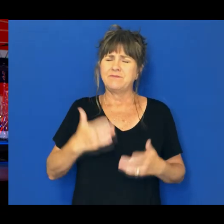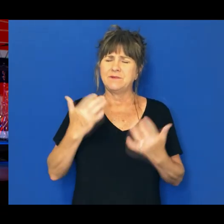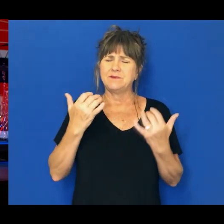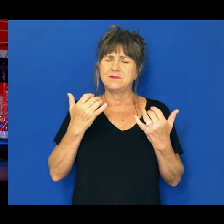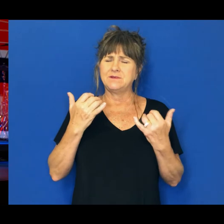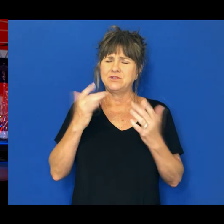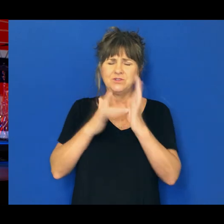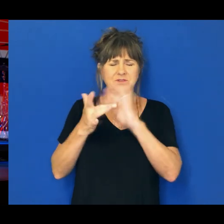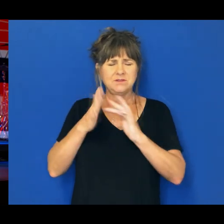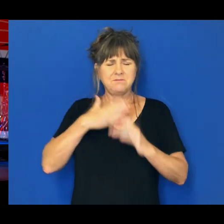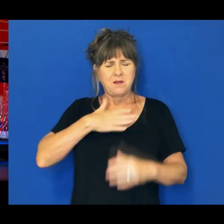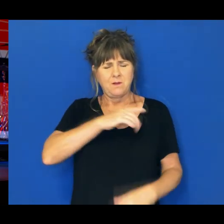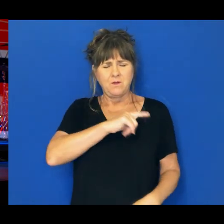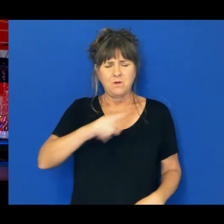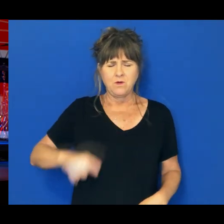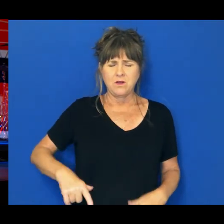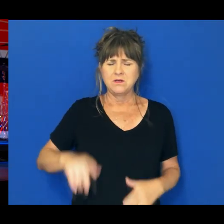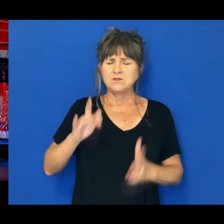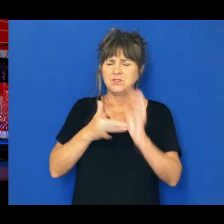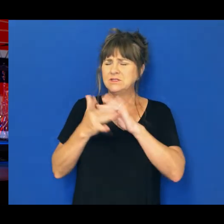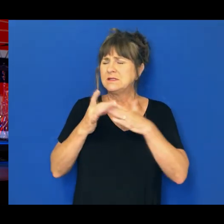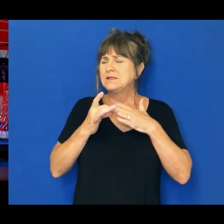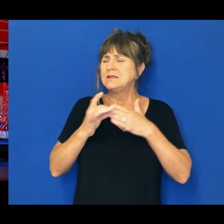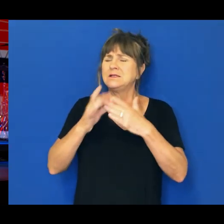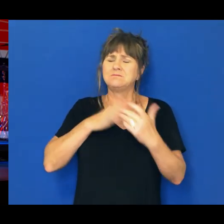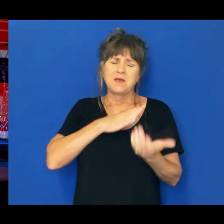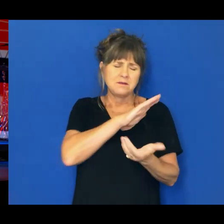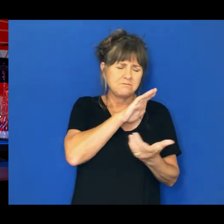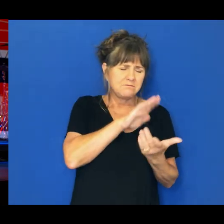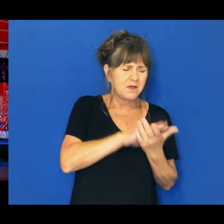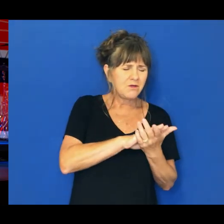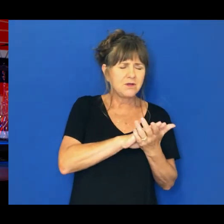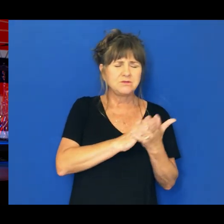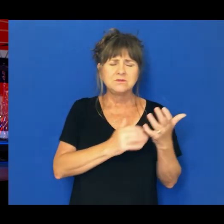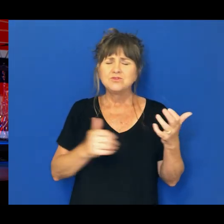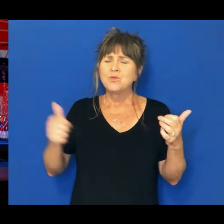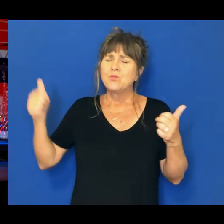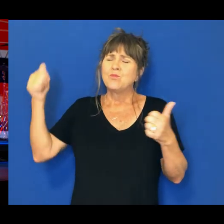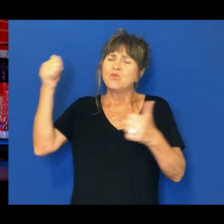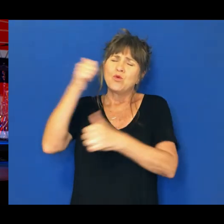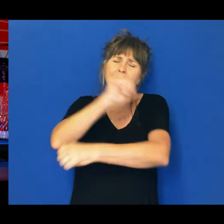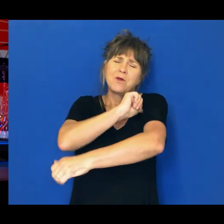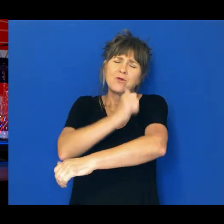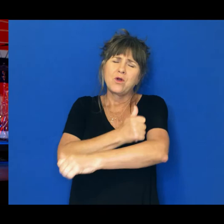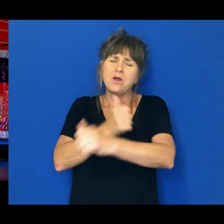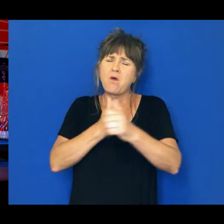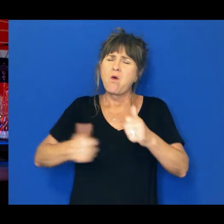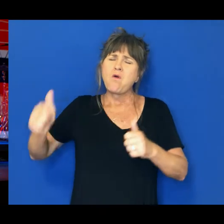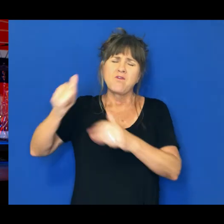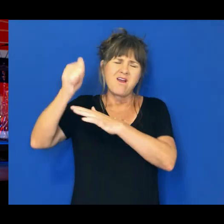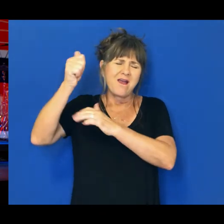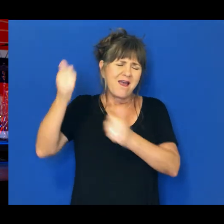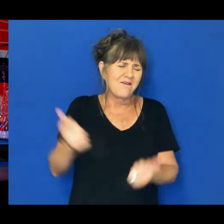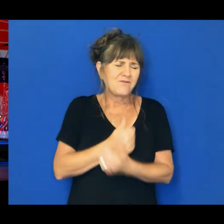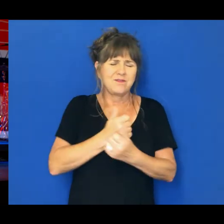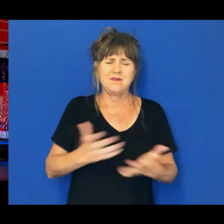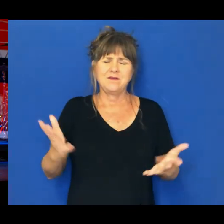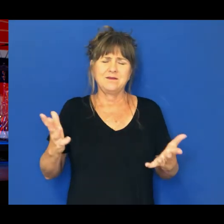life, as the leader of my marriage, as the supreme authority over all things. Not just